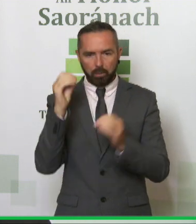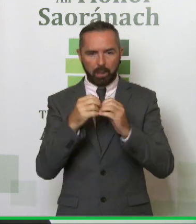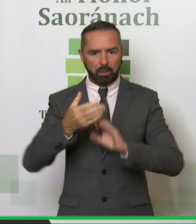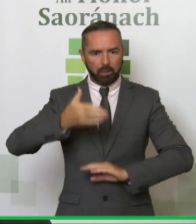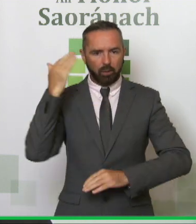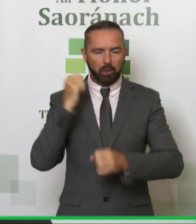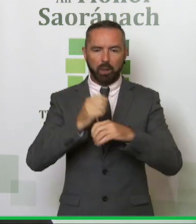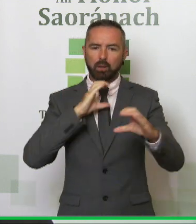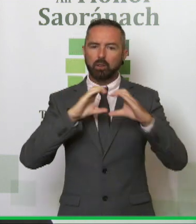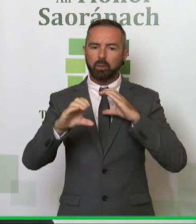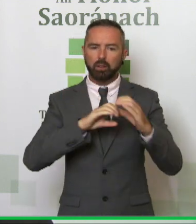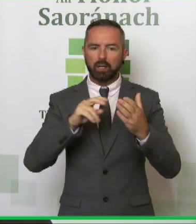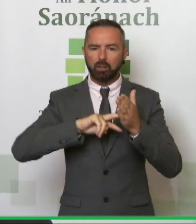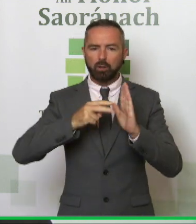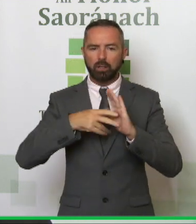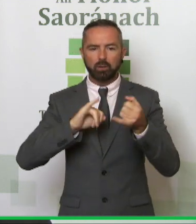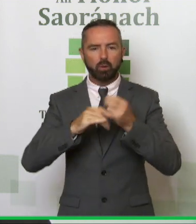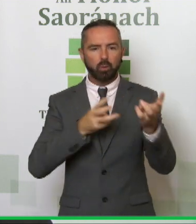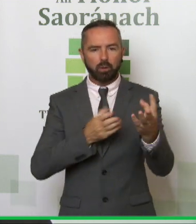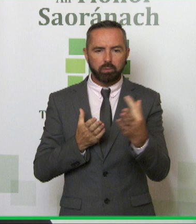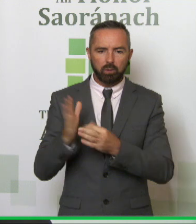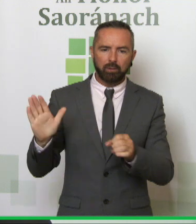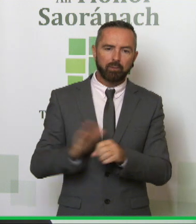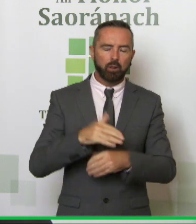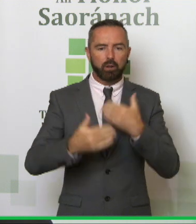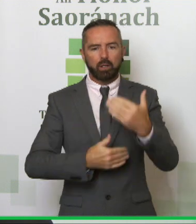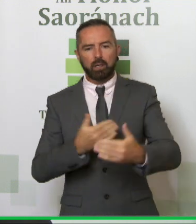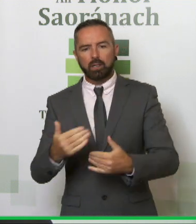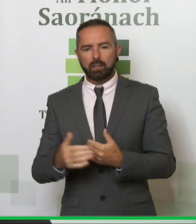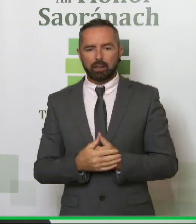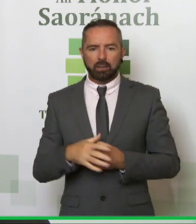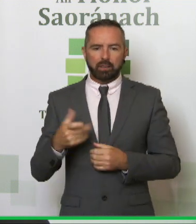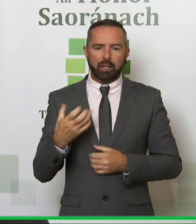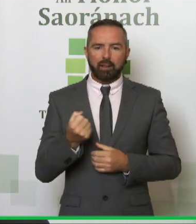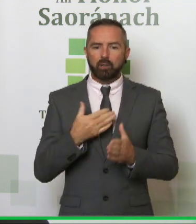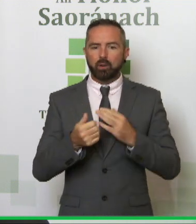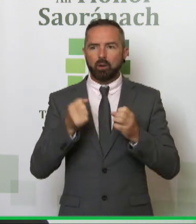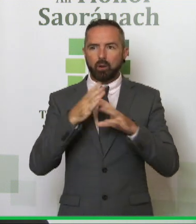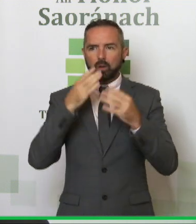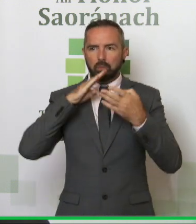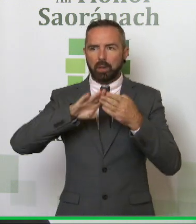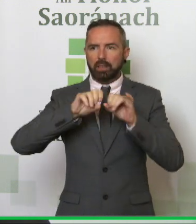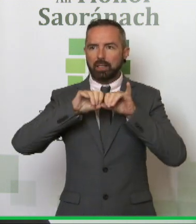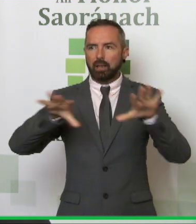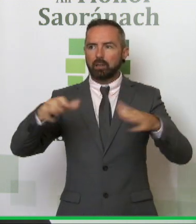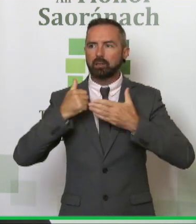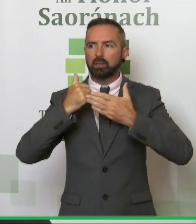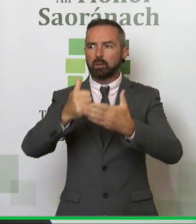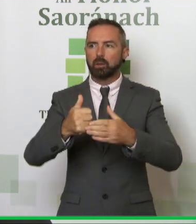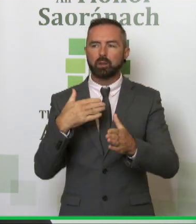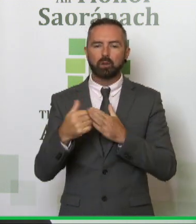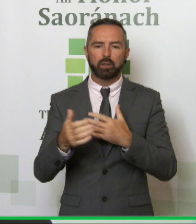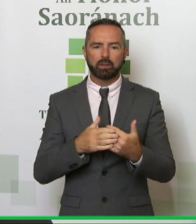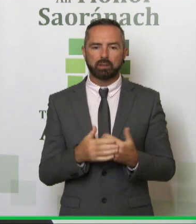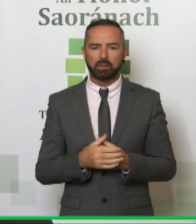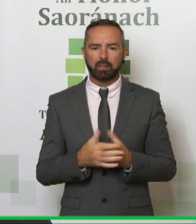but a communications organization who've worked with us throughout the whole process and throughout the whole getting messages out and supporting